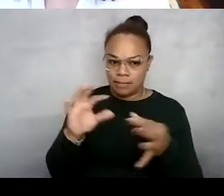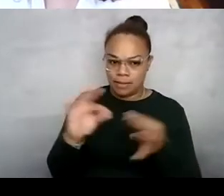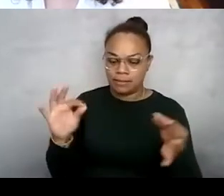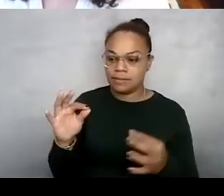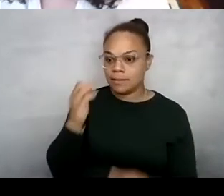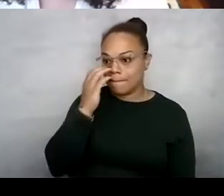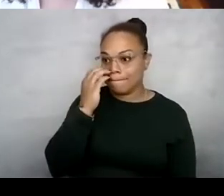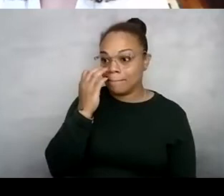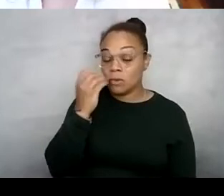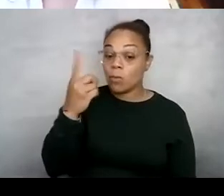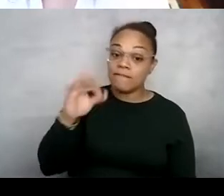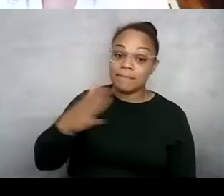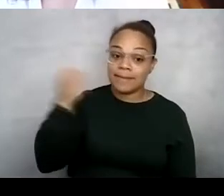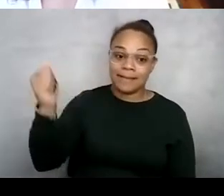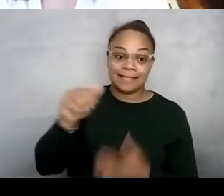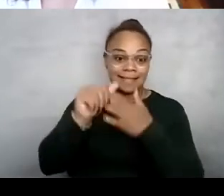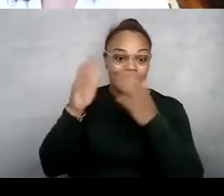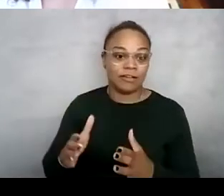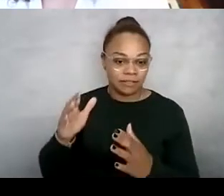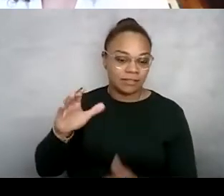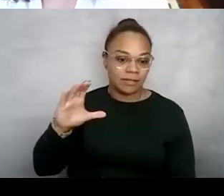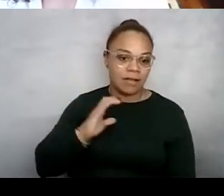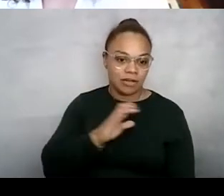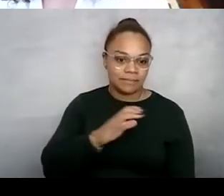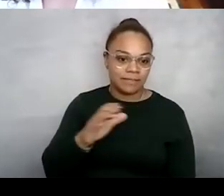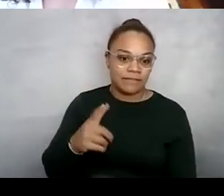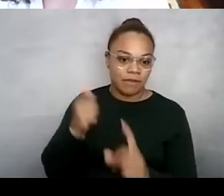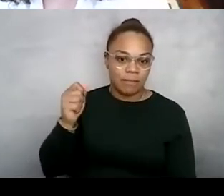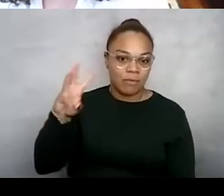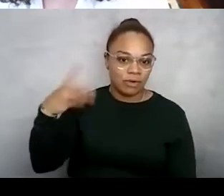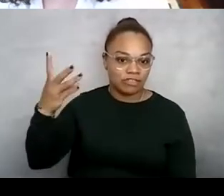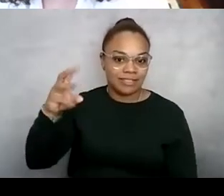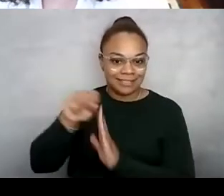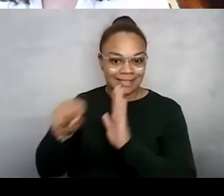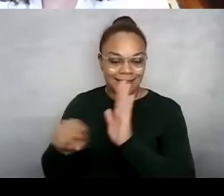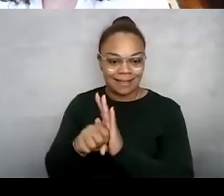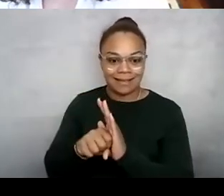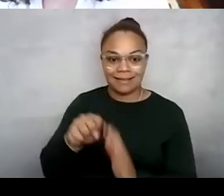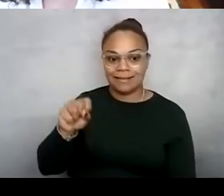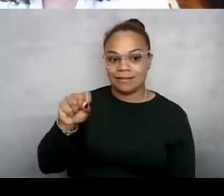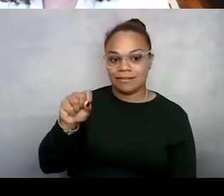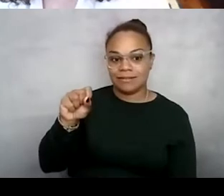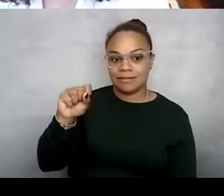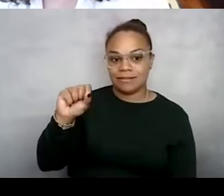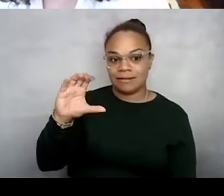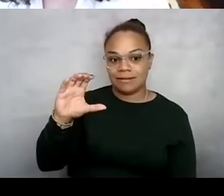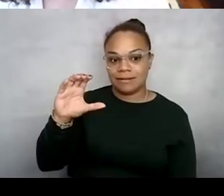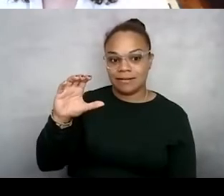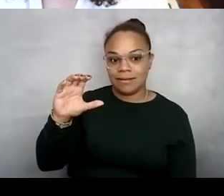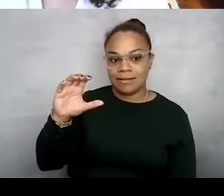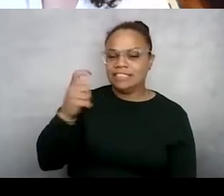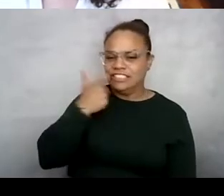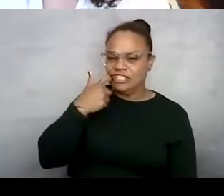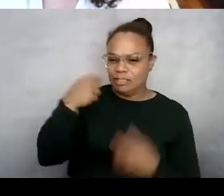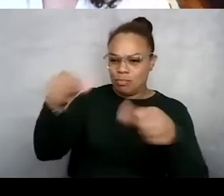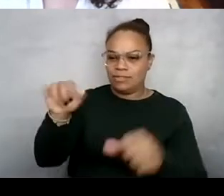Jayapal, Congresswoman from Washington State. And she just tweeted out yesterday or posted on Instagram